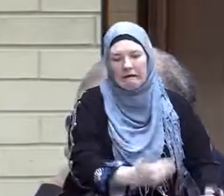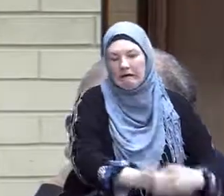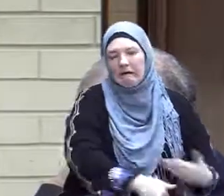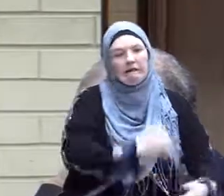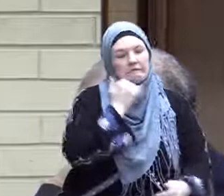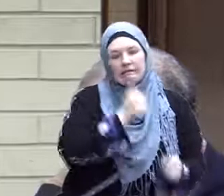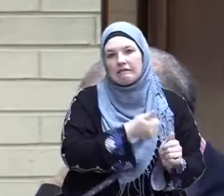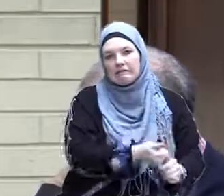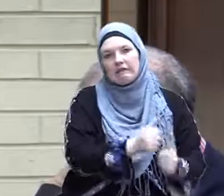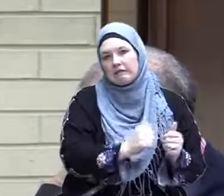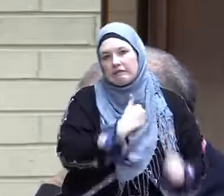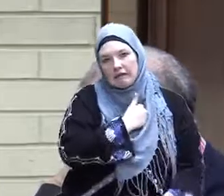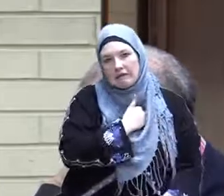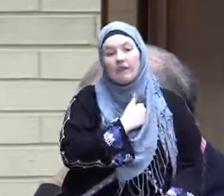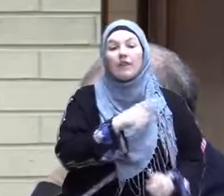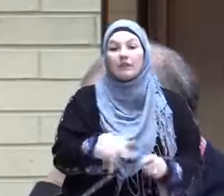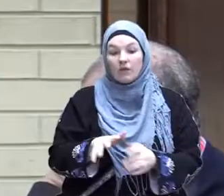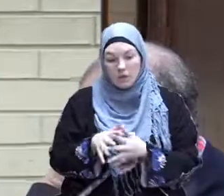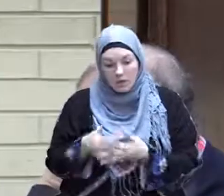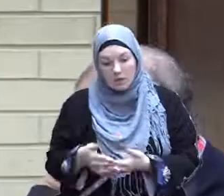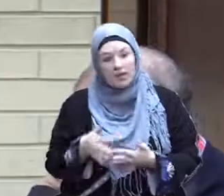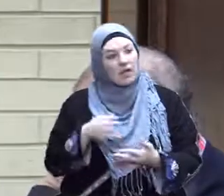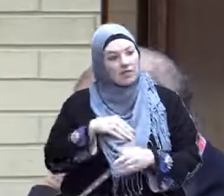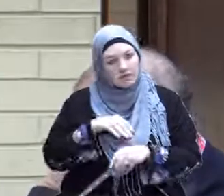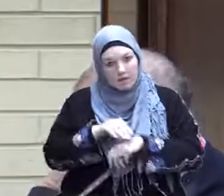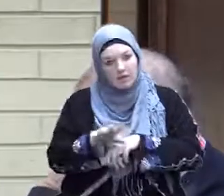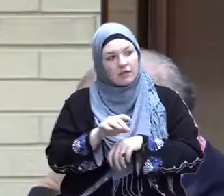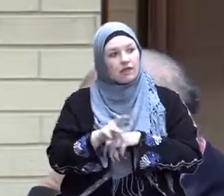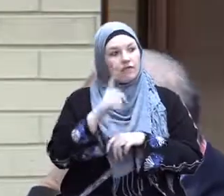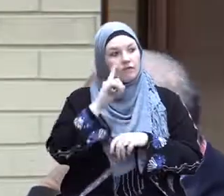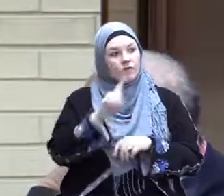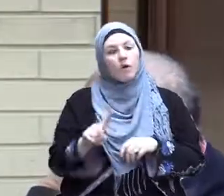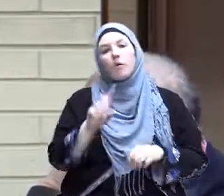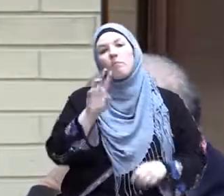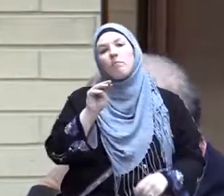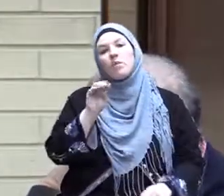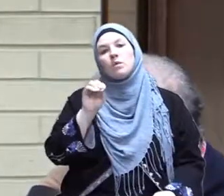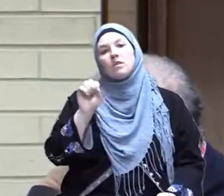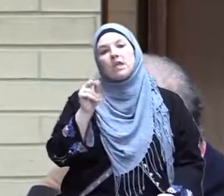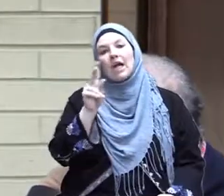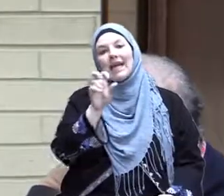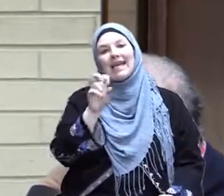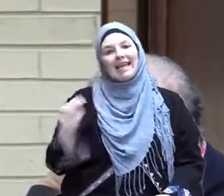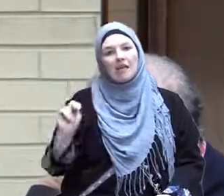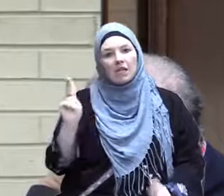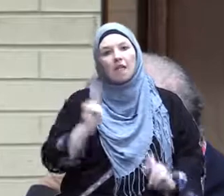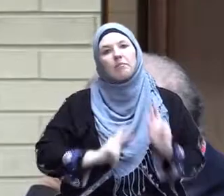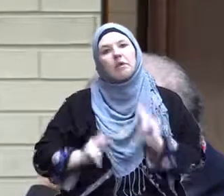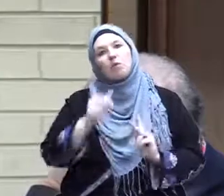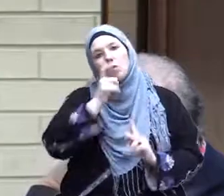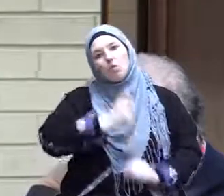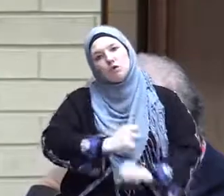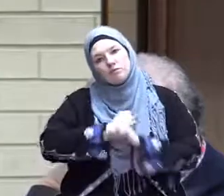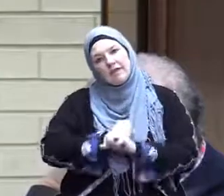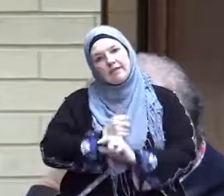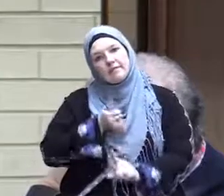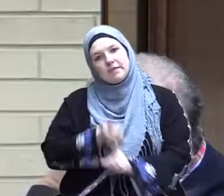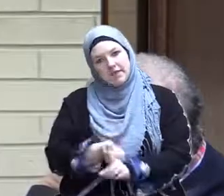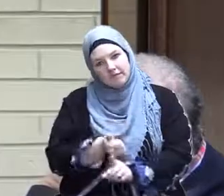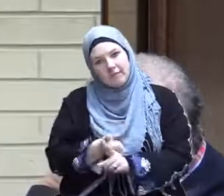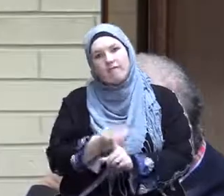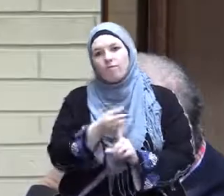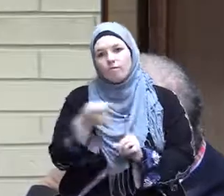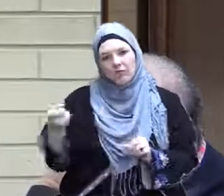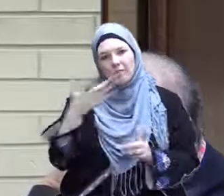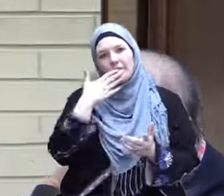book is guidance and has guidance for the muttaqeen, those who want to protect themselves